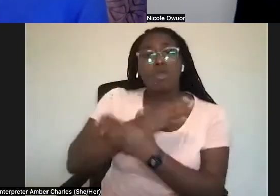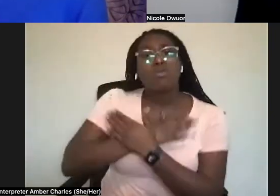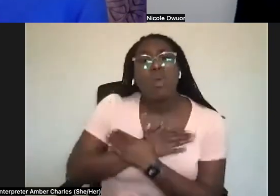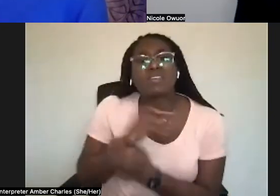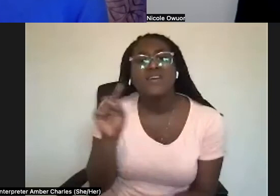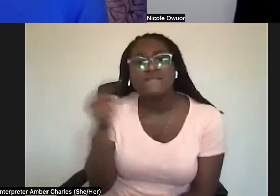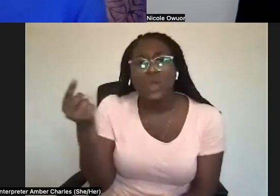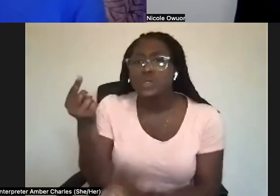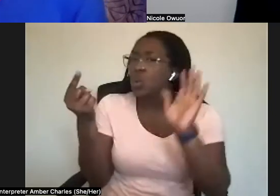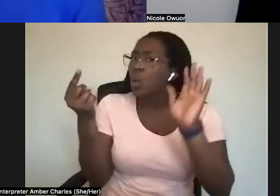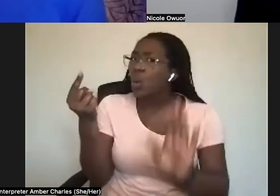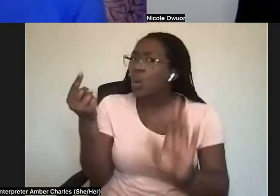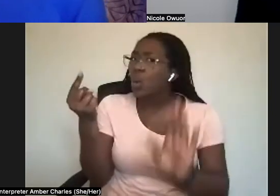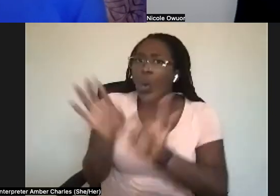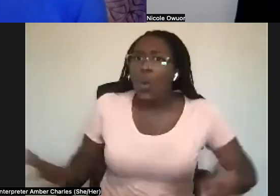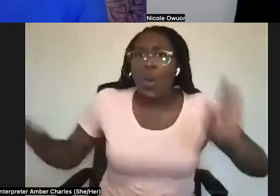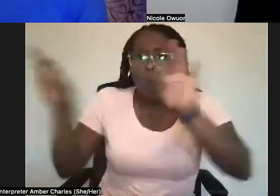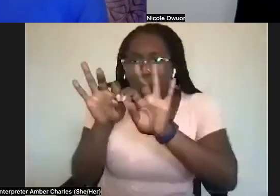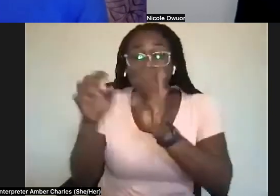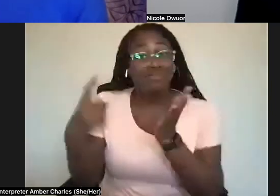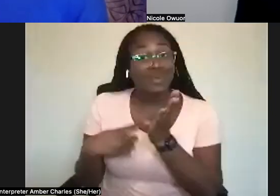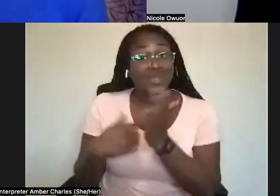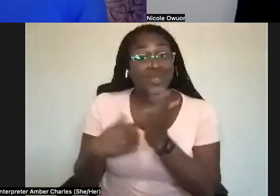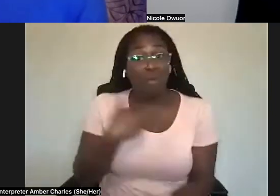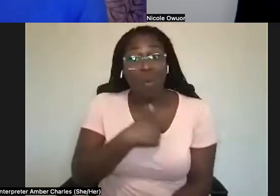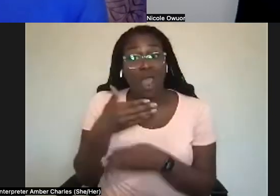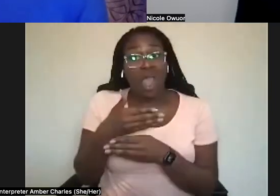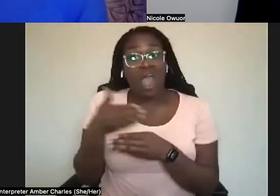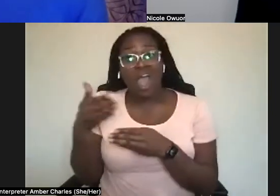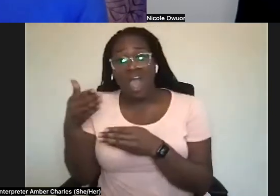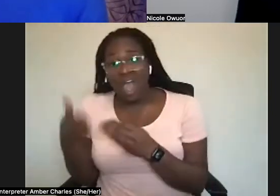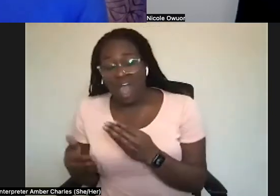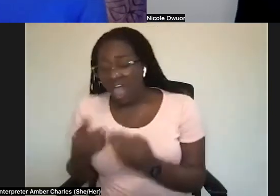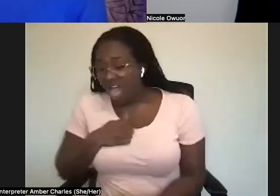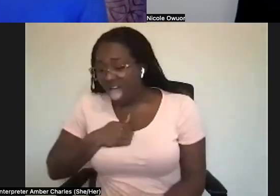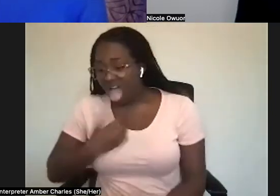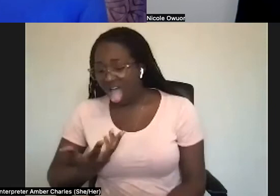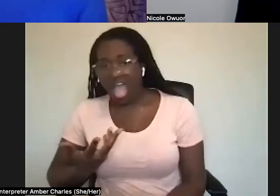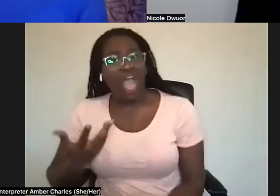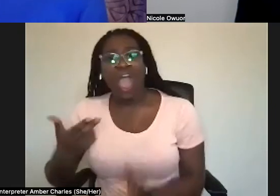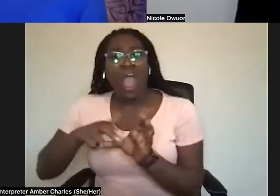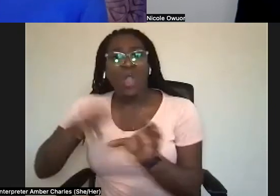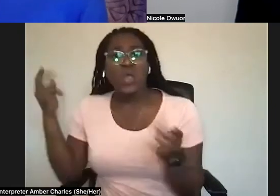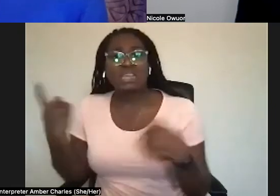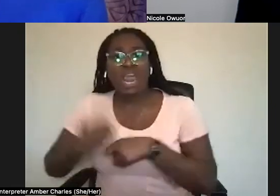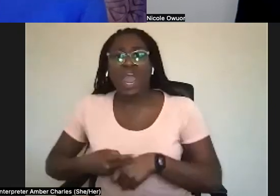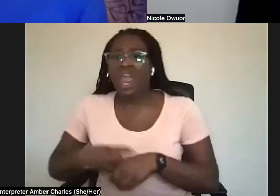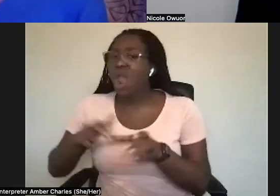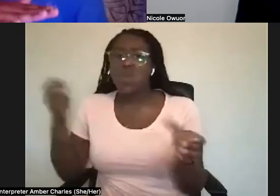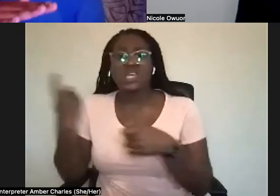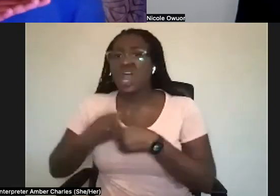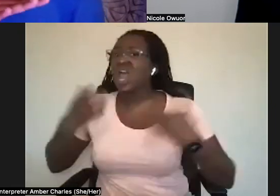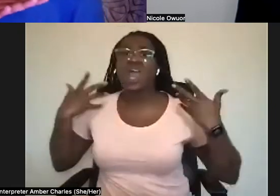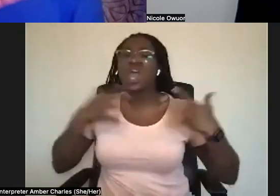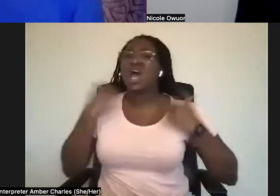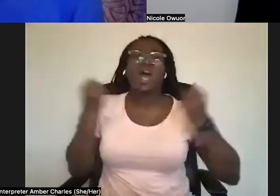is so important because sometimes we get to the end of the rope and we're like, you know, I'm quitting today. Yeah. Babes, you don't have to do that. They